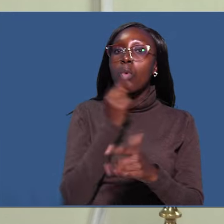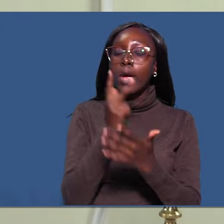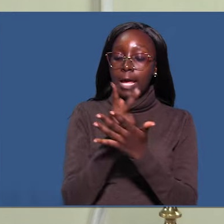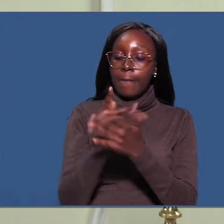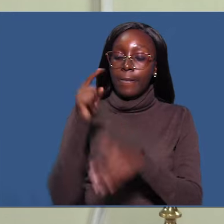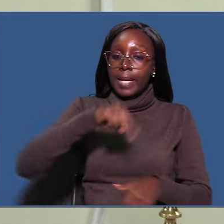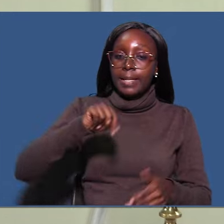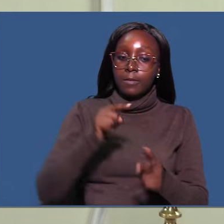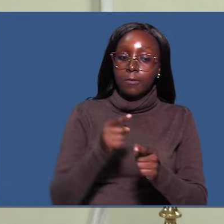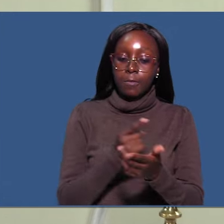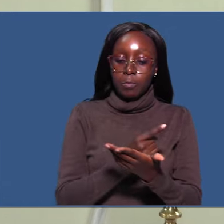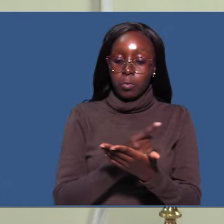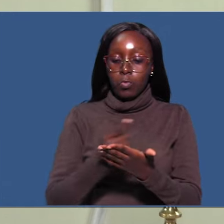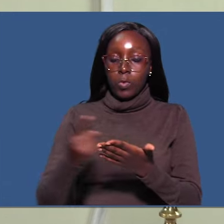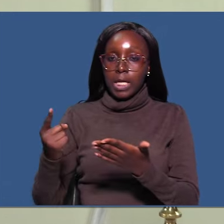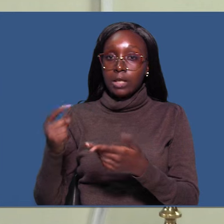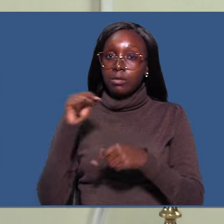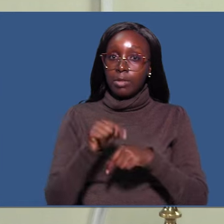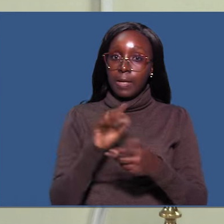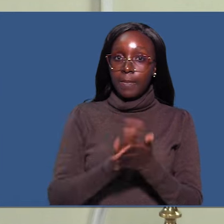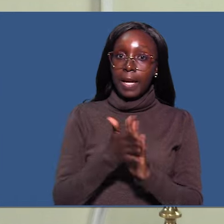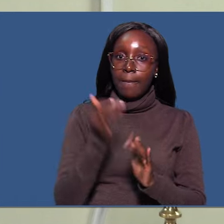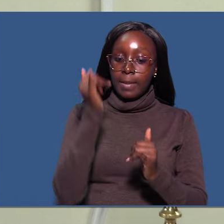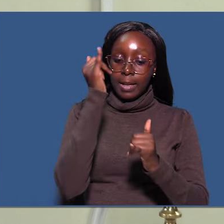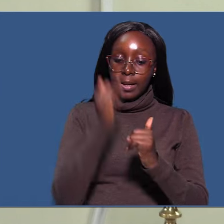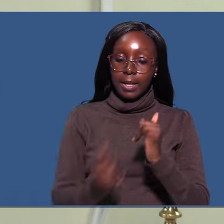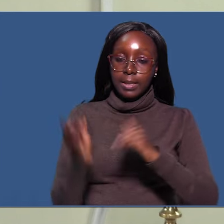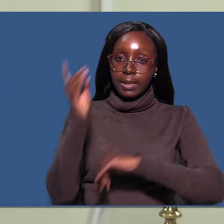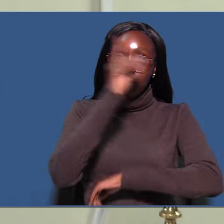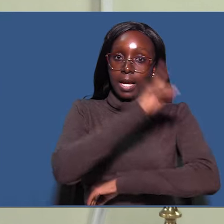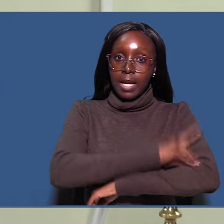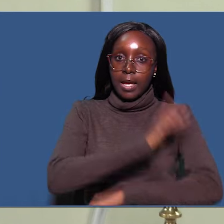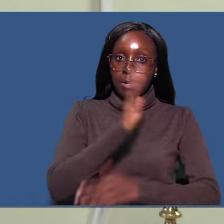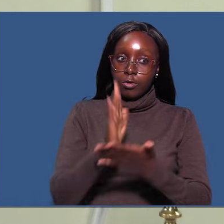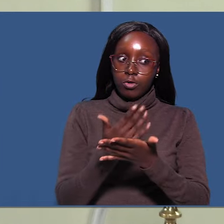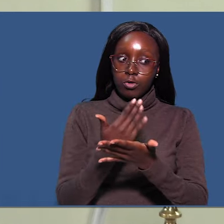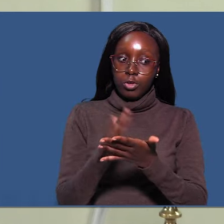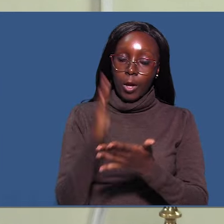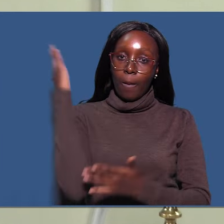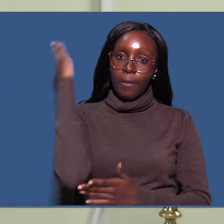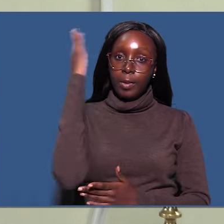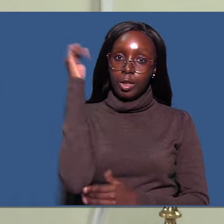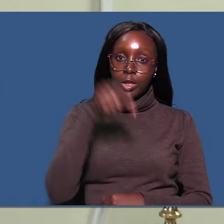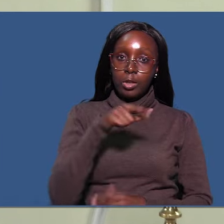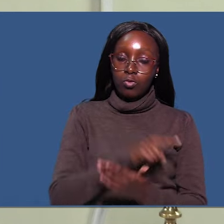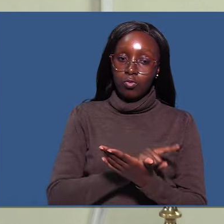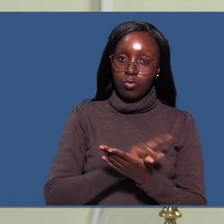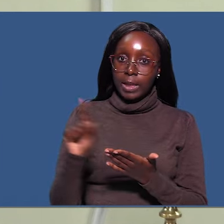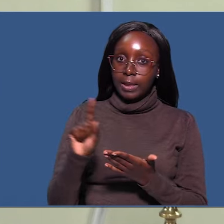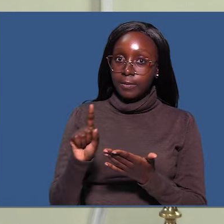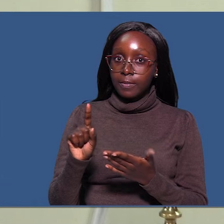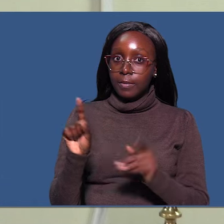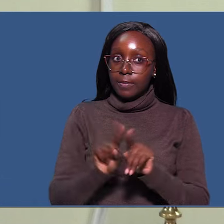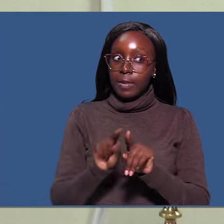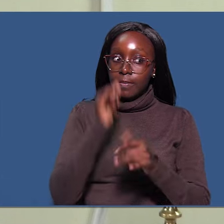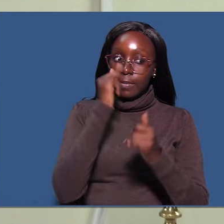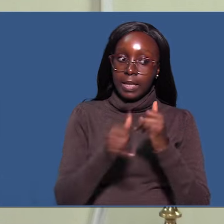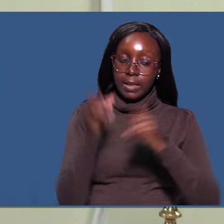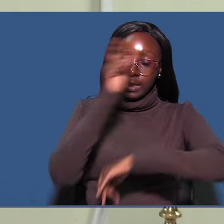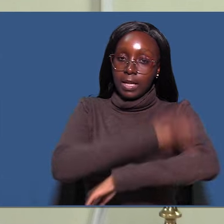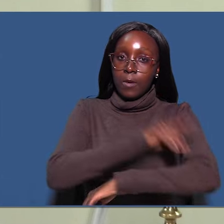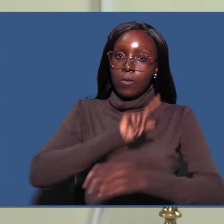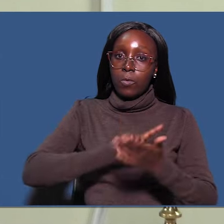long, and today being our last day of sharing our devotion this week, or the last day of week two,